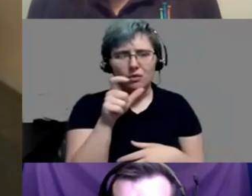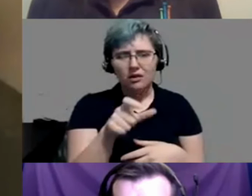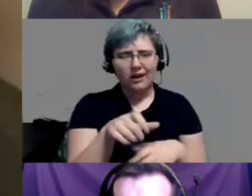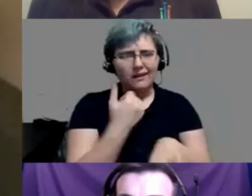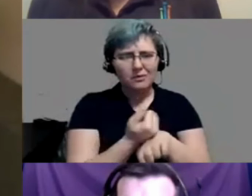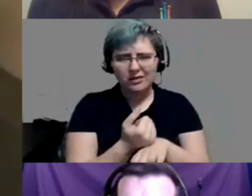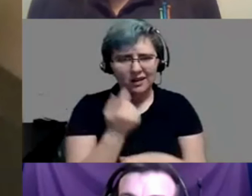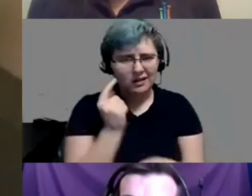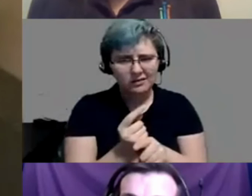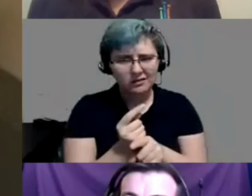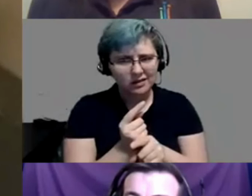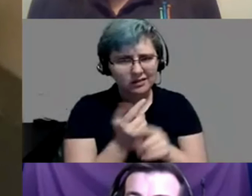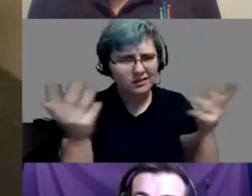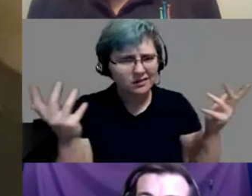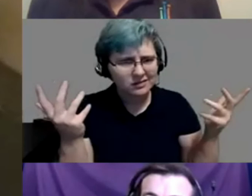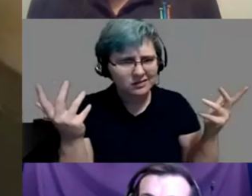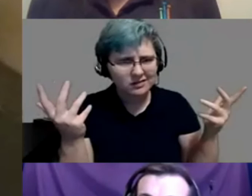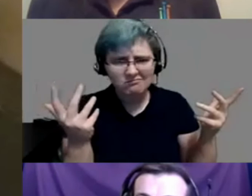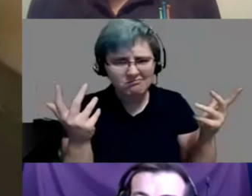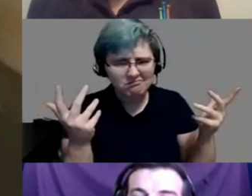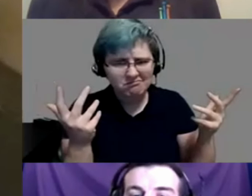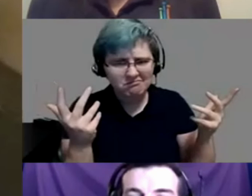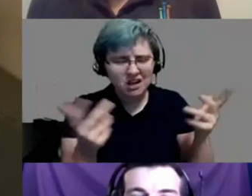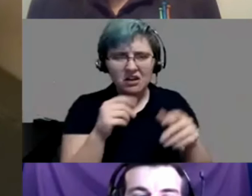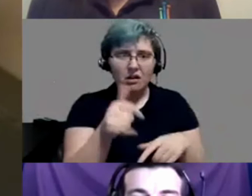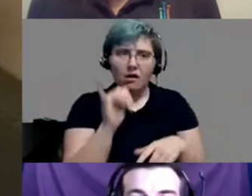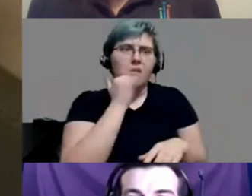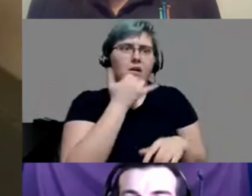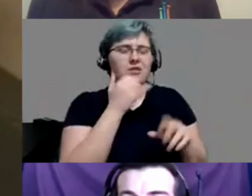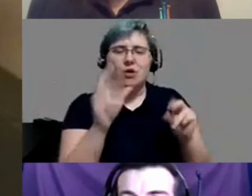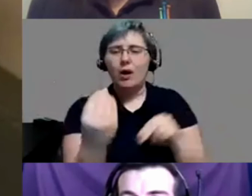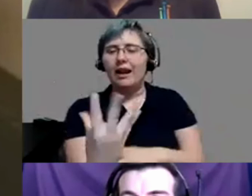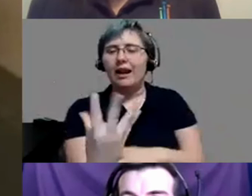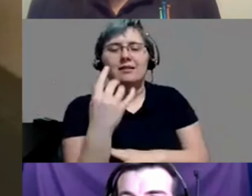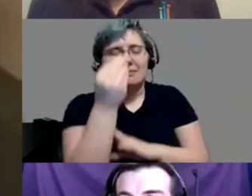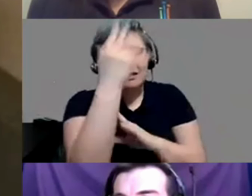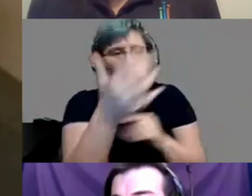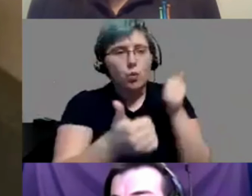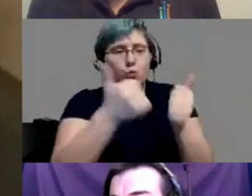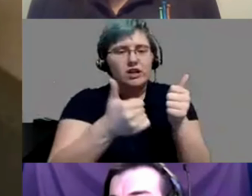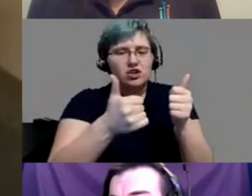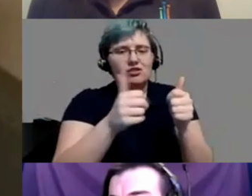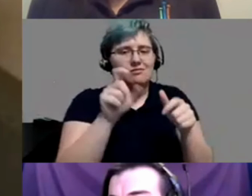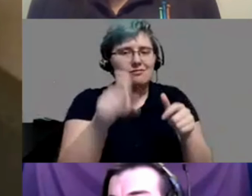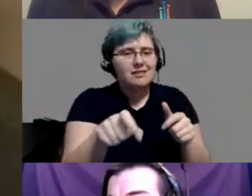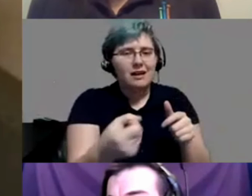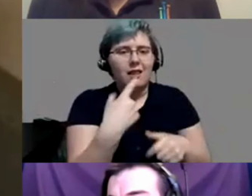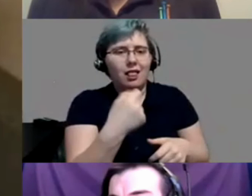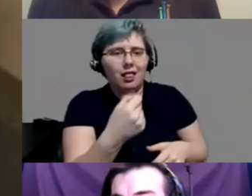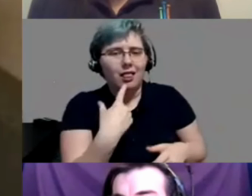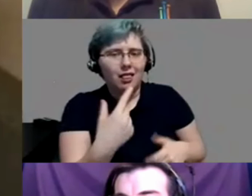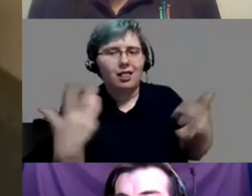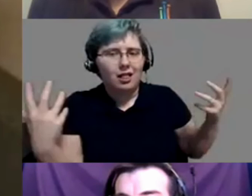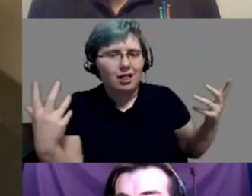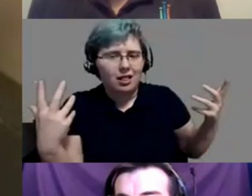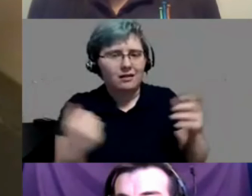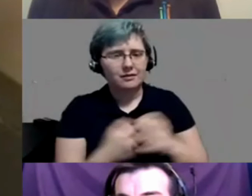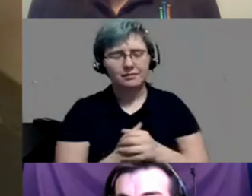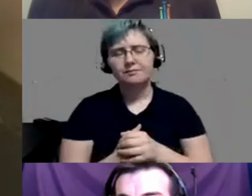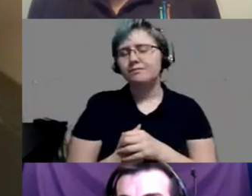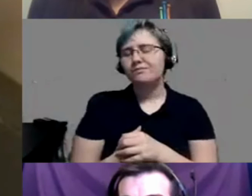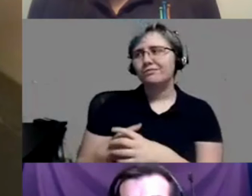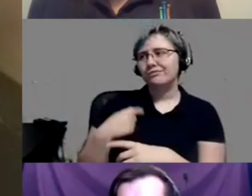take the wrong one. You can see when it lights up and get the right ones out of there. So we were trying to do that, so